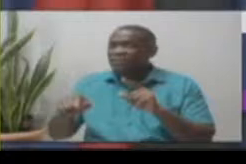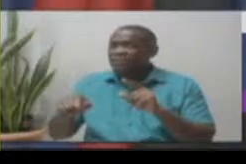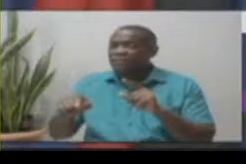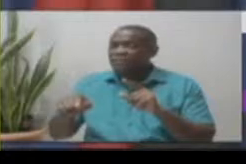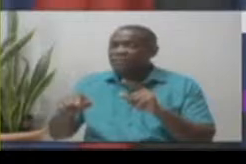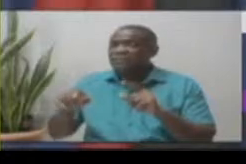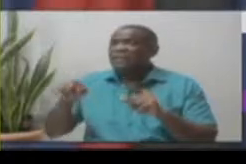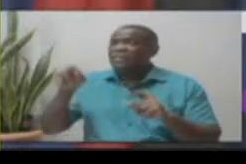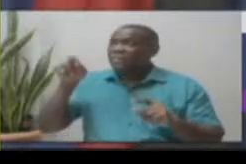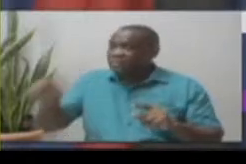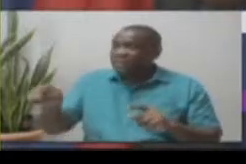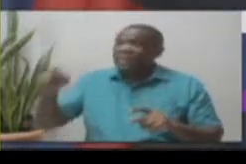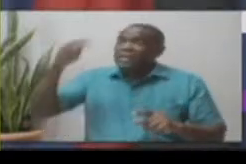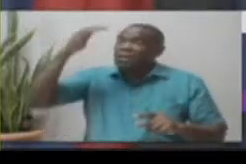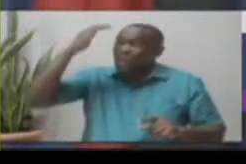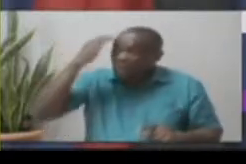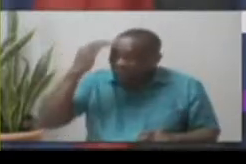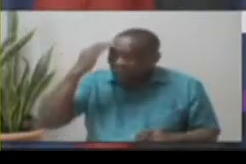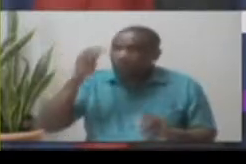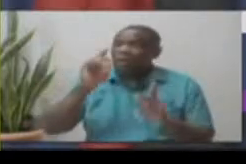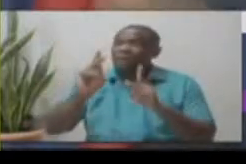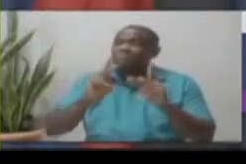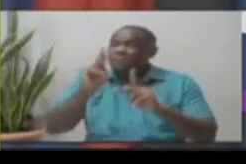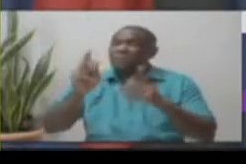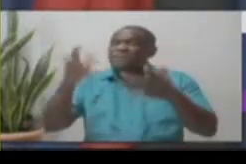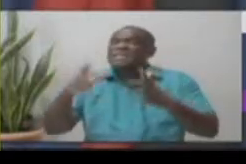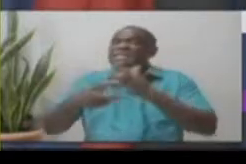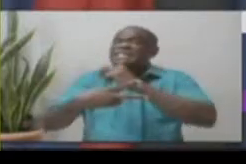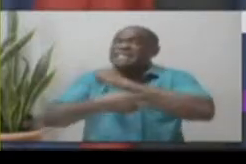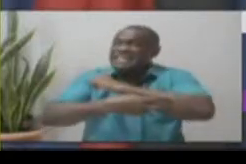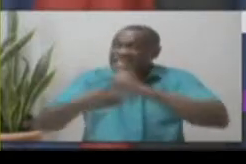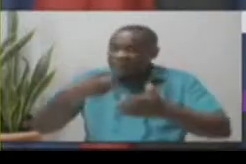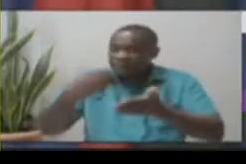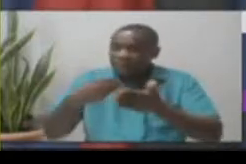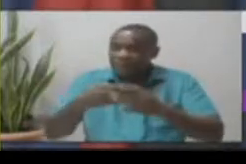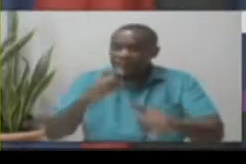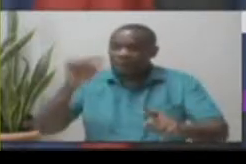such persons go in a big warehouse and trying to feed people.